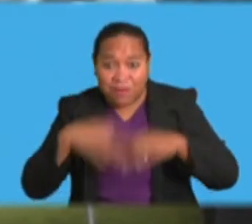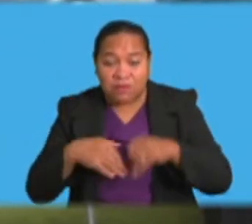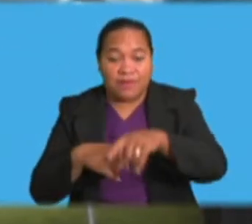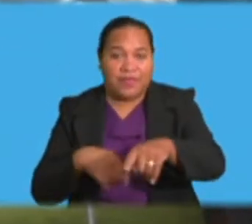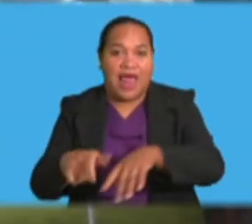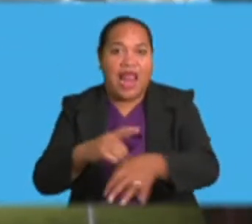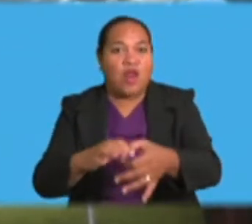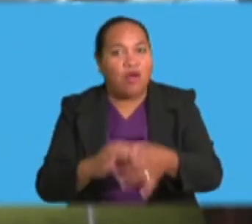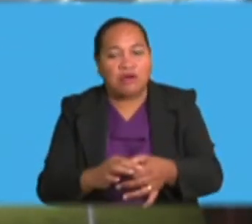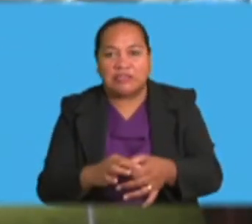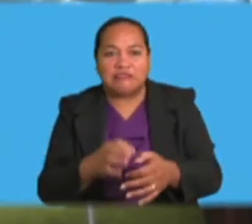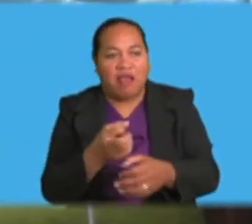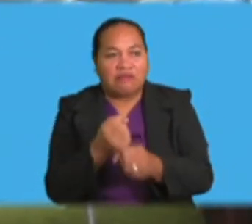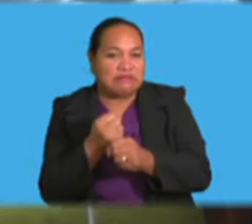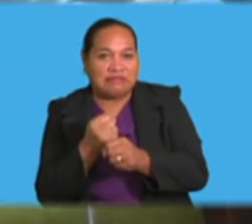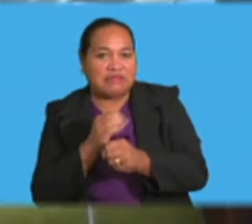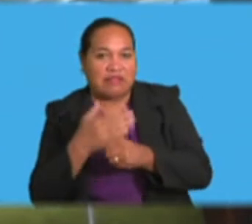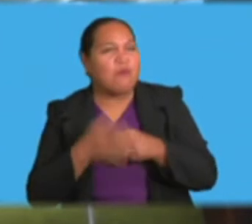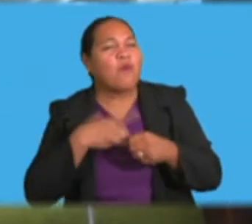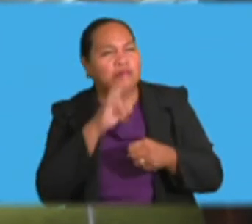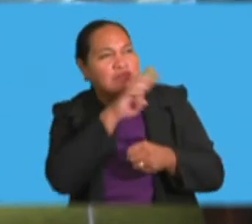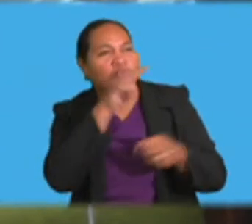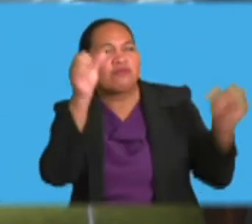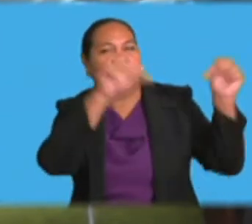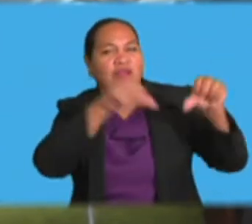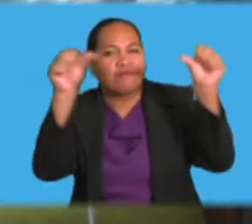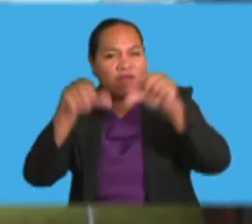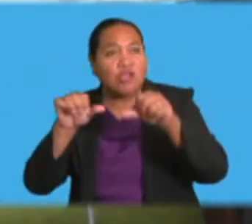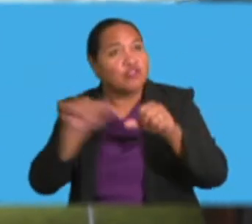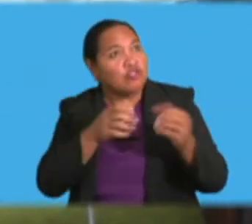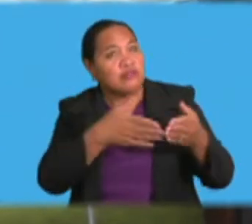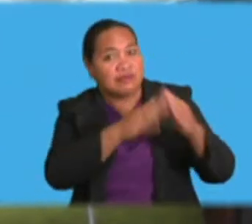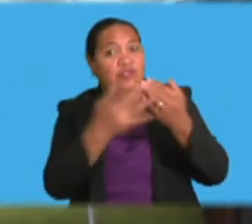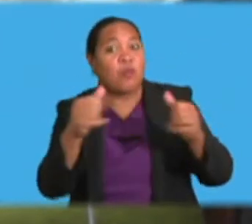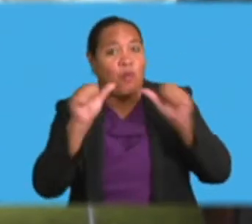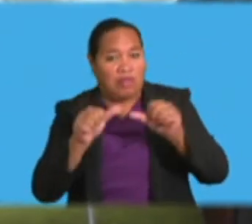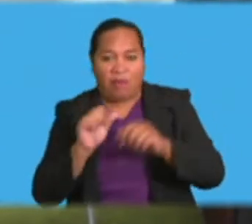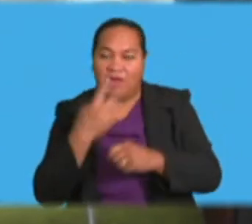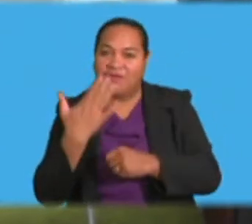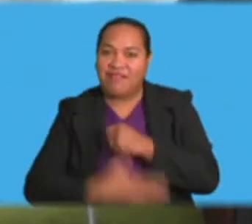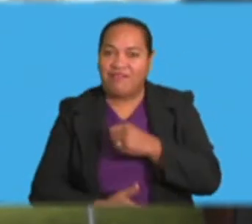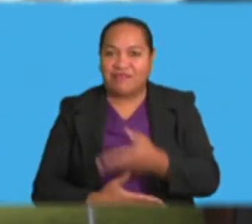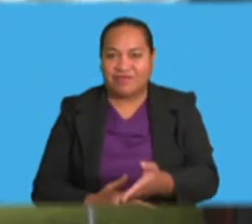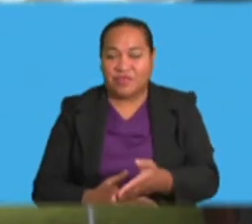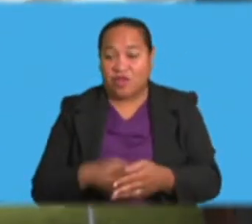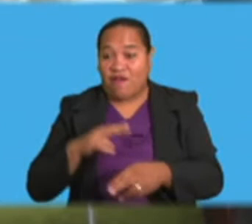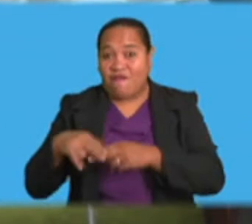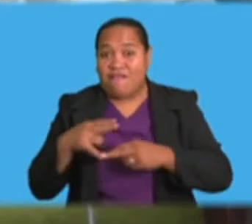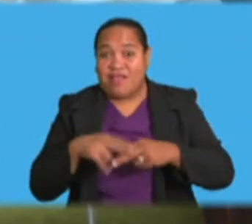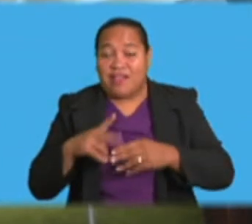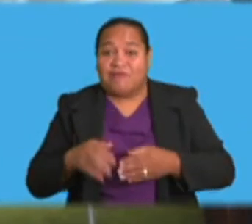weren't renewing their leases due to the failures of the very institutions that were set up to protect and look after the landowners, the Fiji Pine Limited established